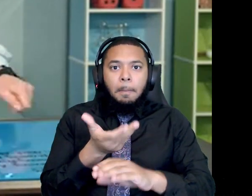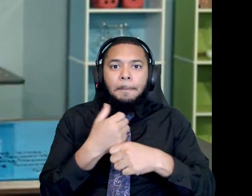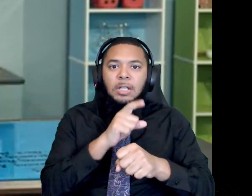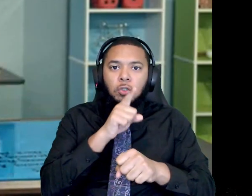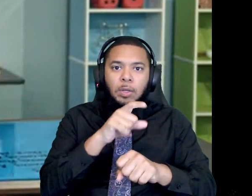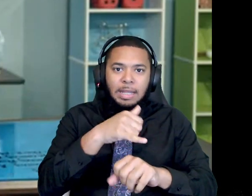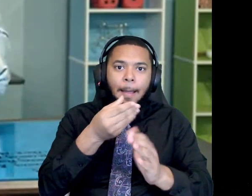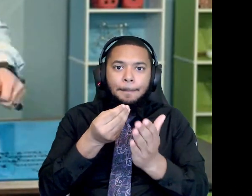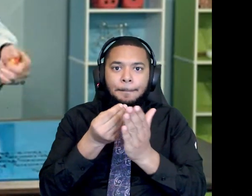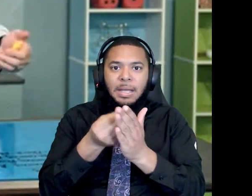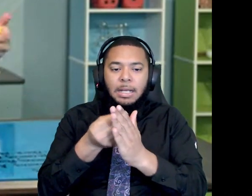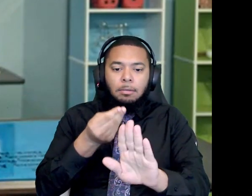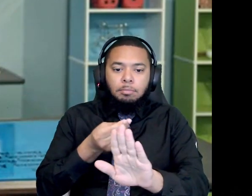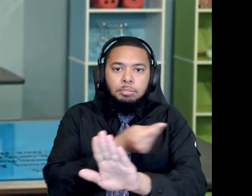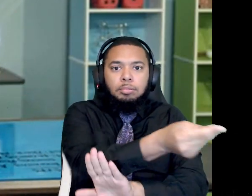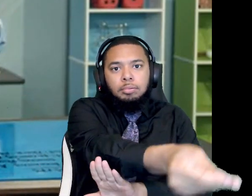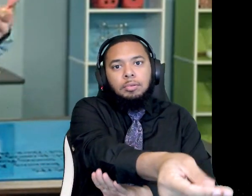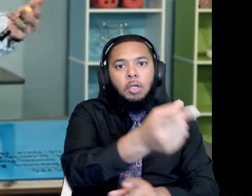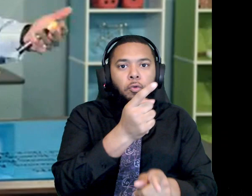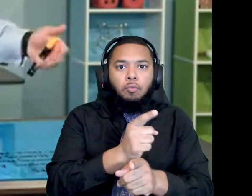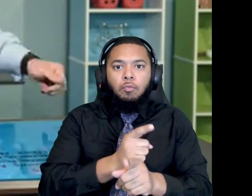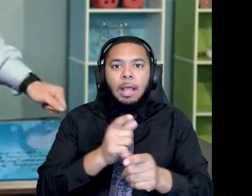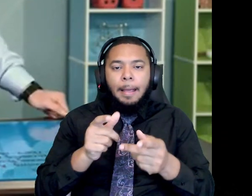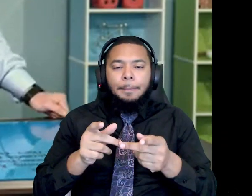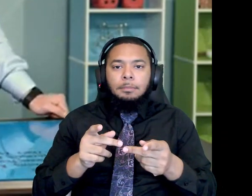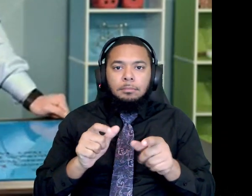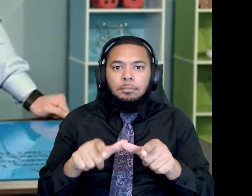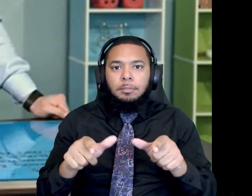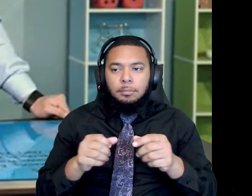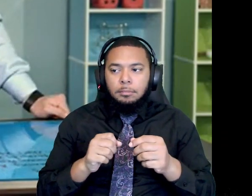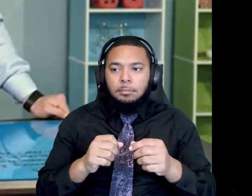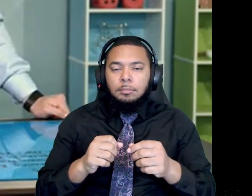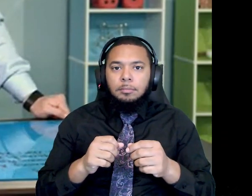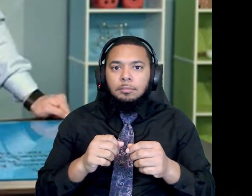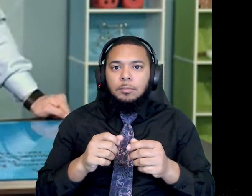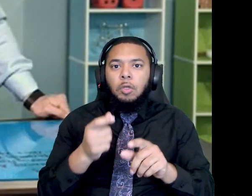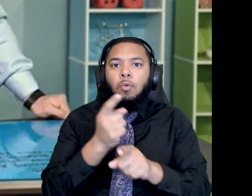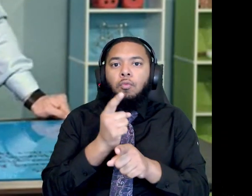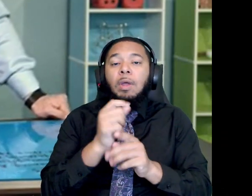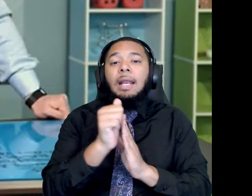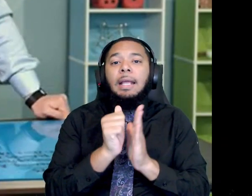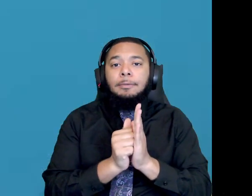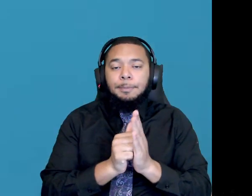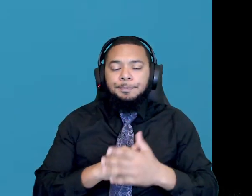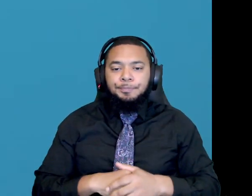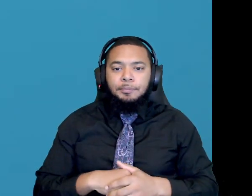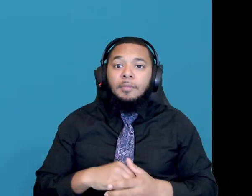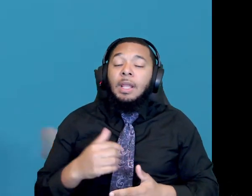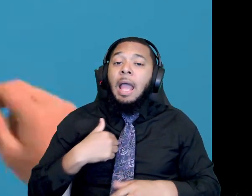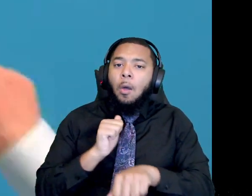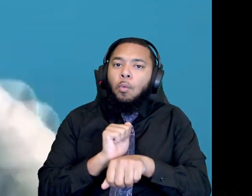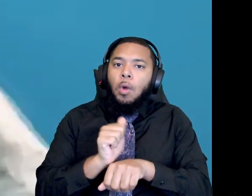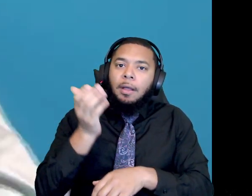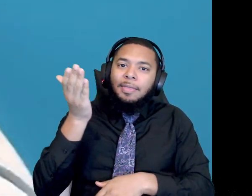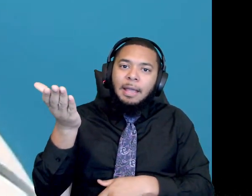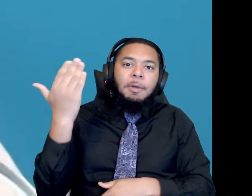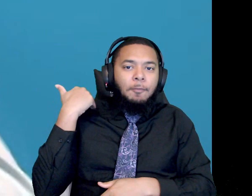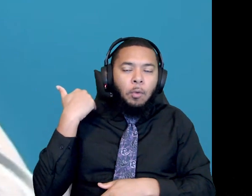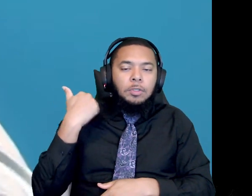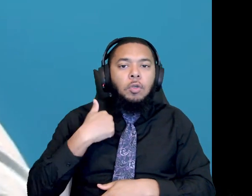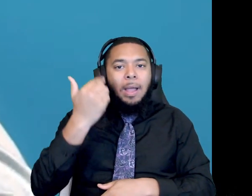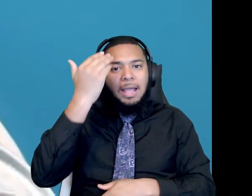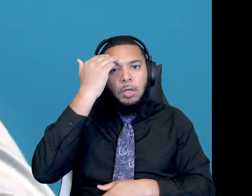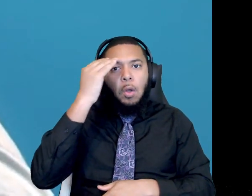destination. RRISD was my employer, so Round Rock ISD. And so I know that